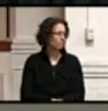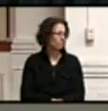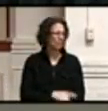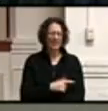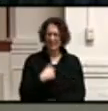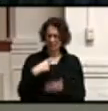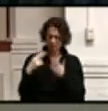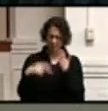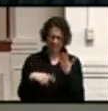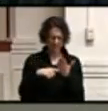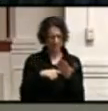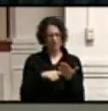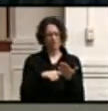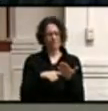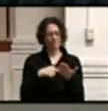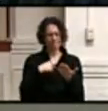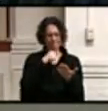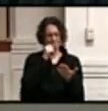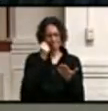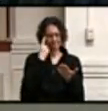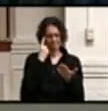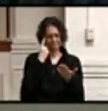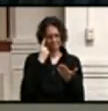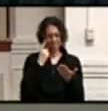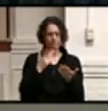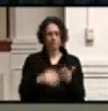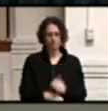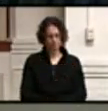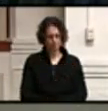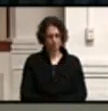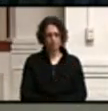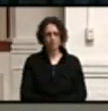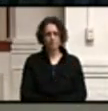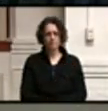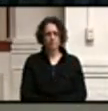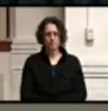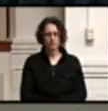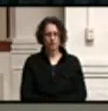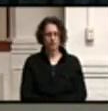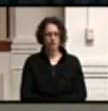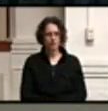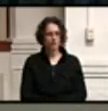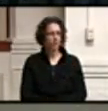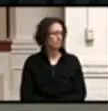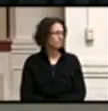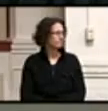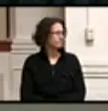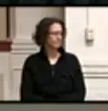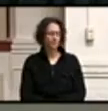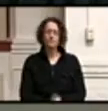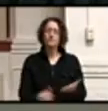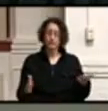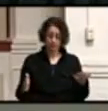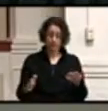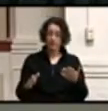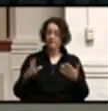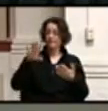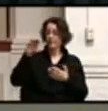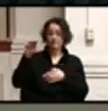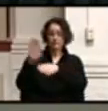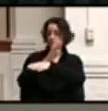sure, but I'm wondering. I mean, what I'm thinking is maybe for all these people that all these businesses that haven't